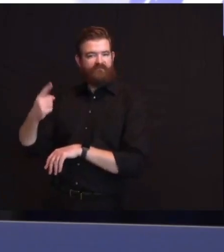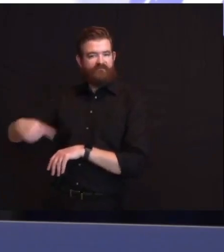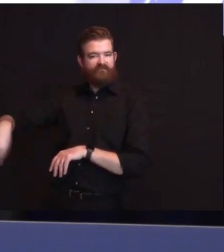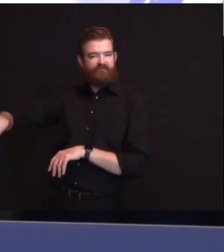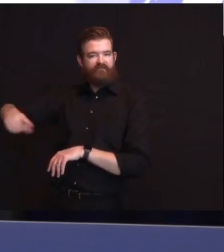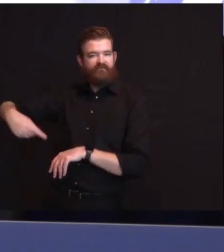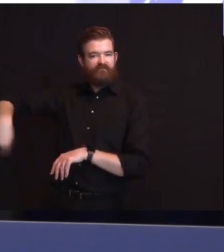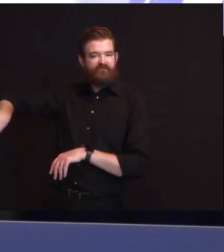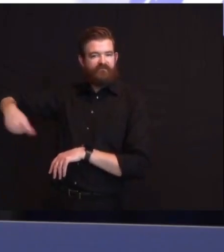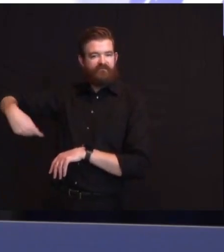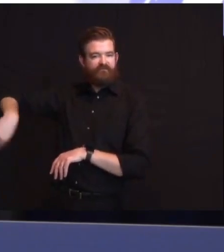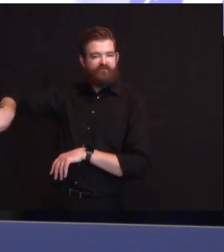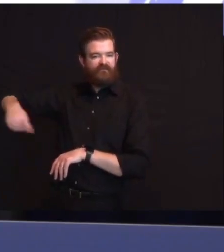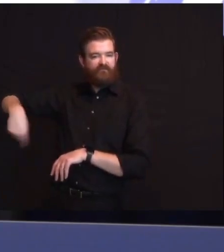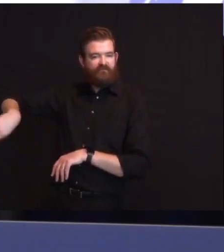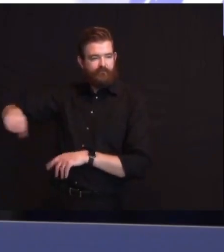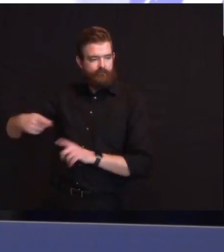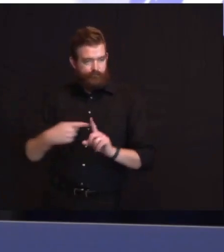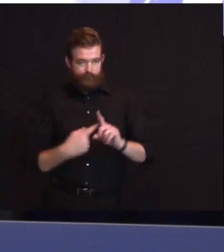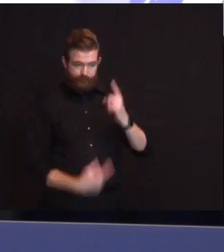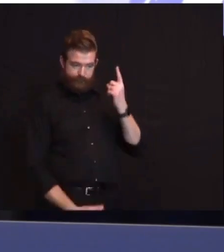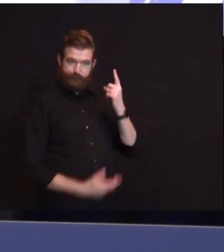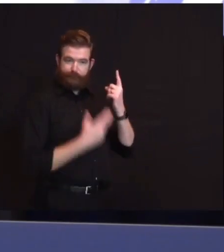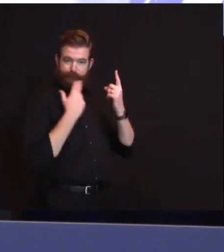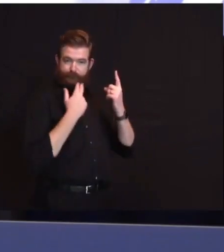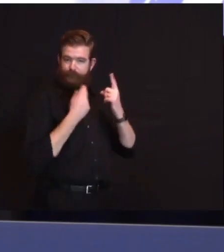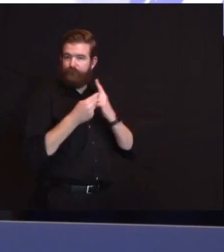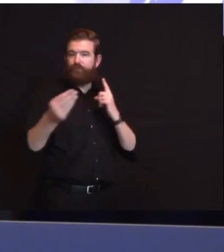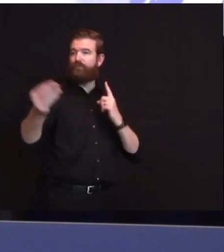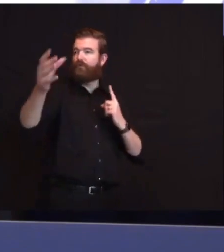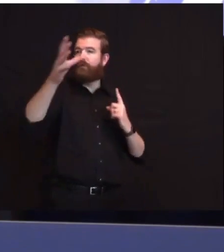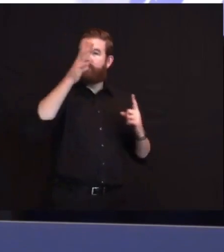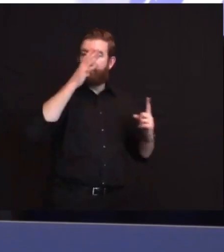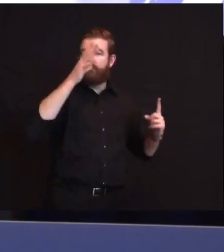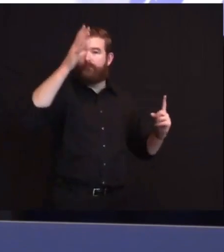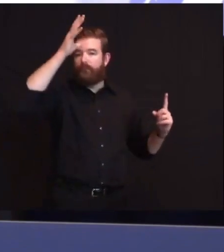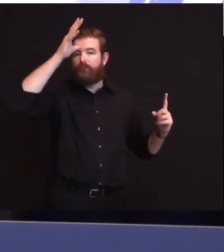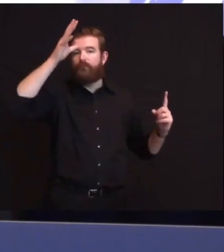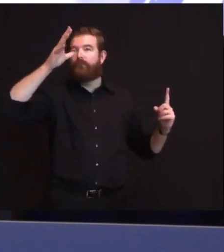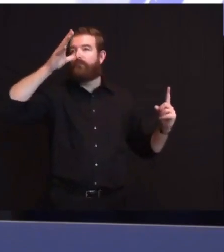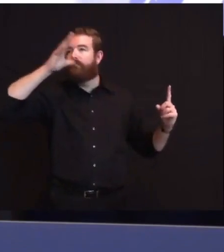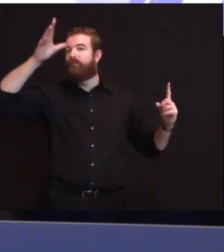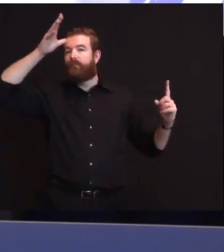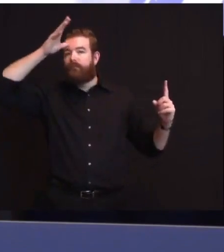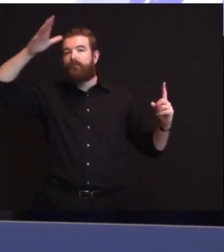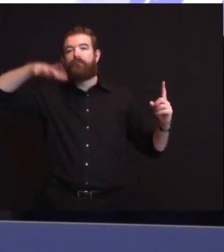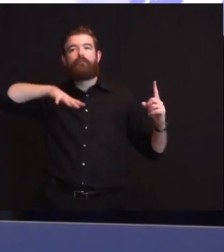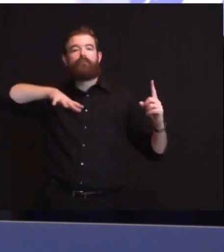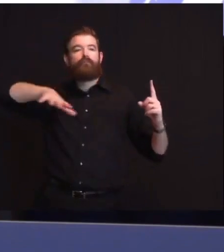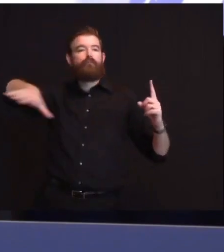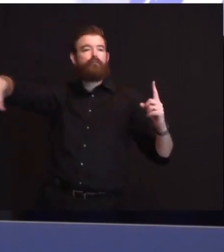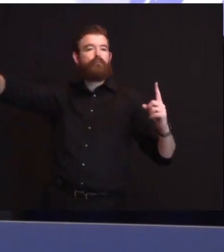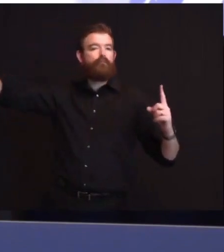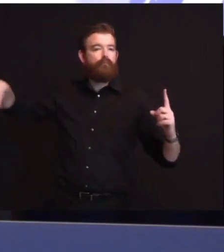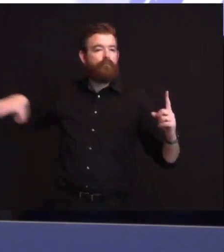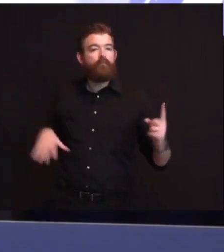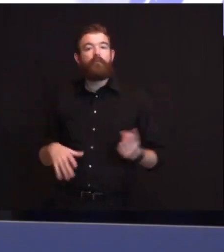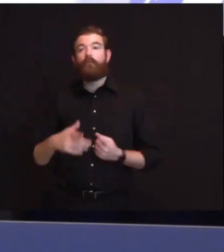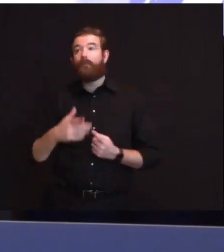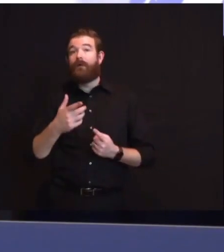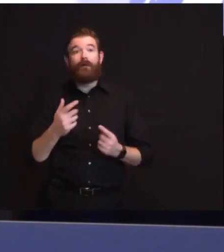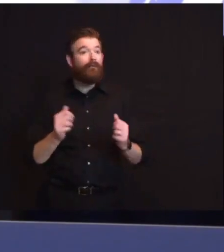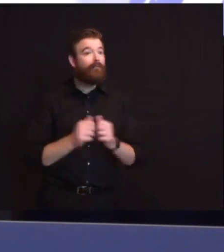her mother, father, and grandparents. This outbreak reminds us that even when we are with family members, we